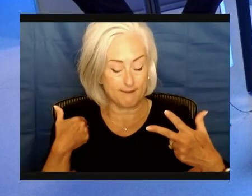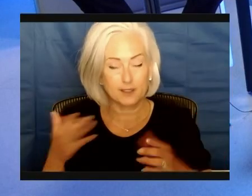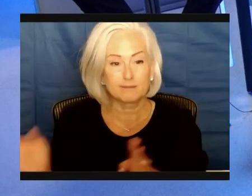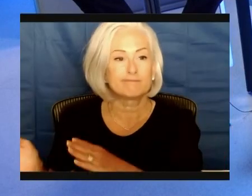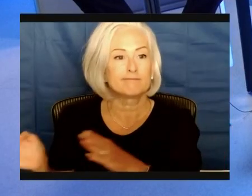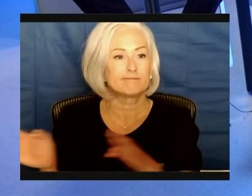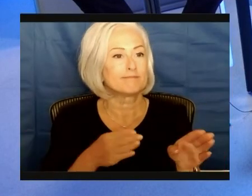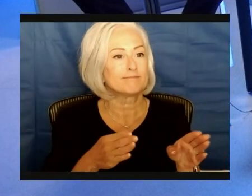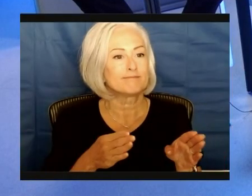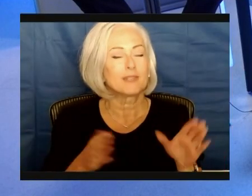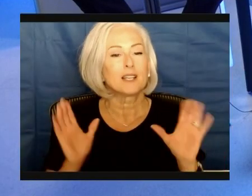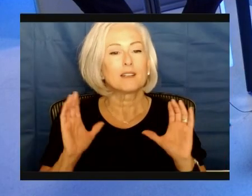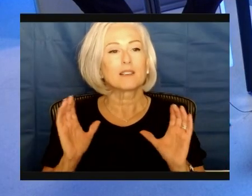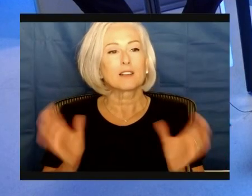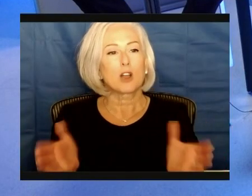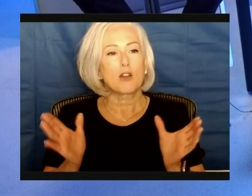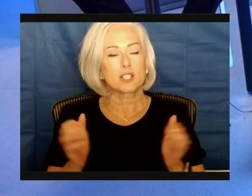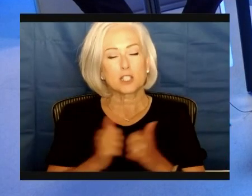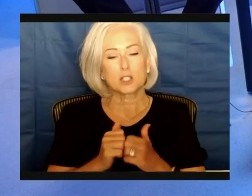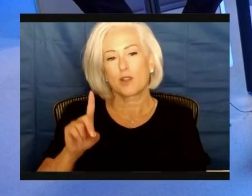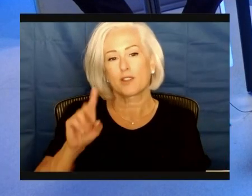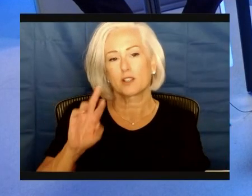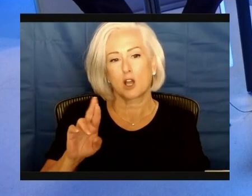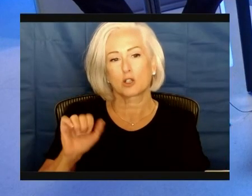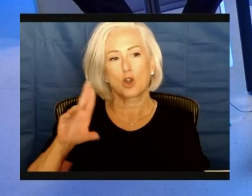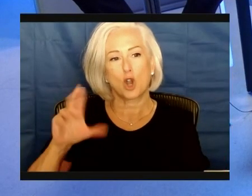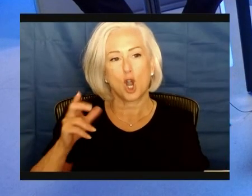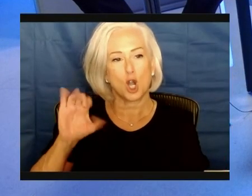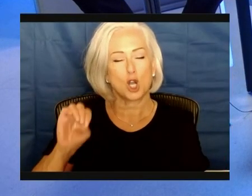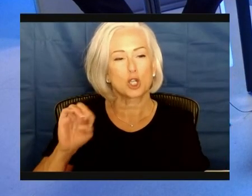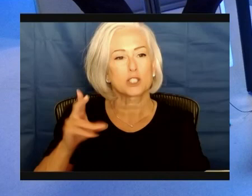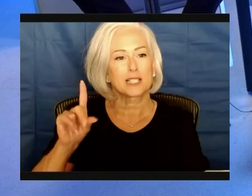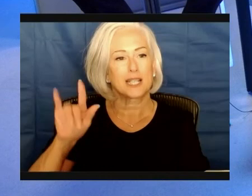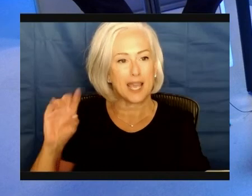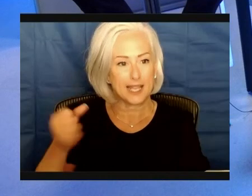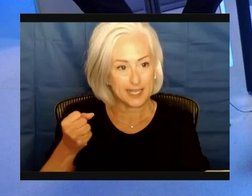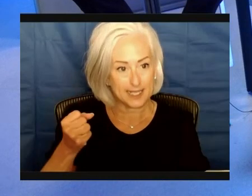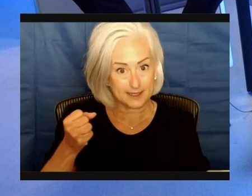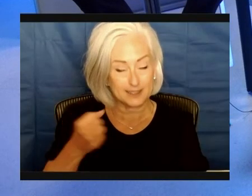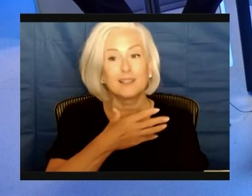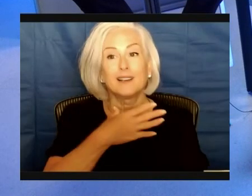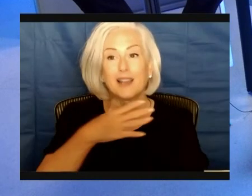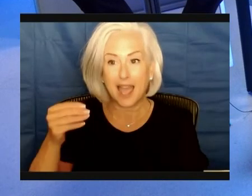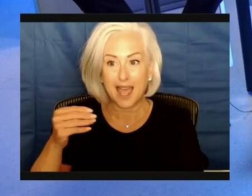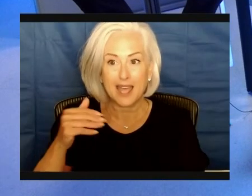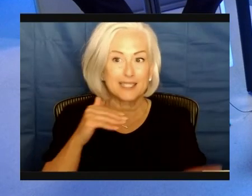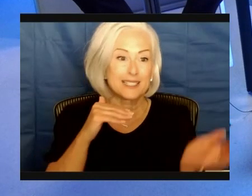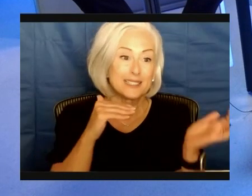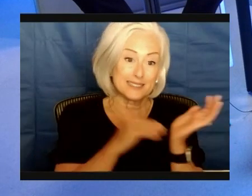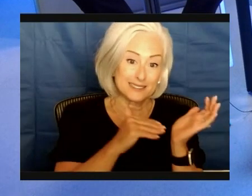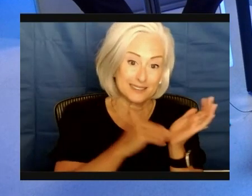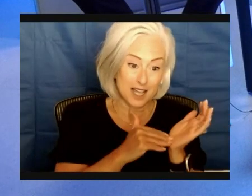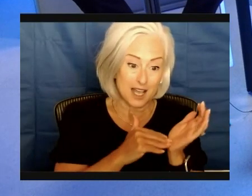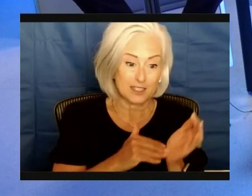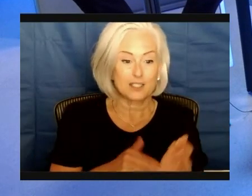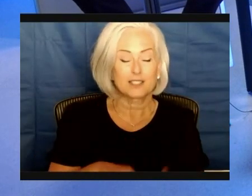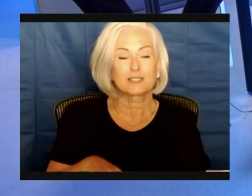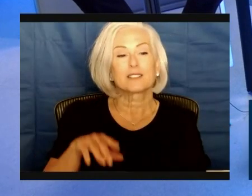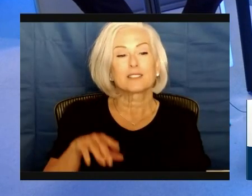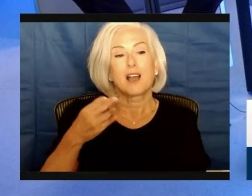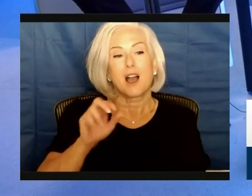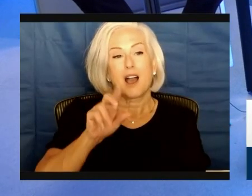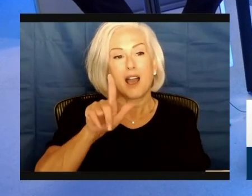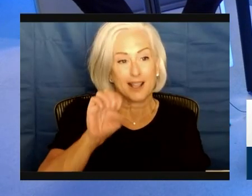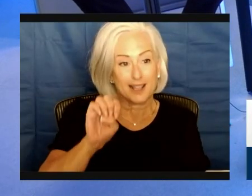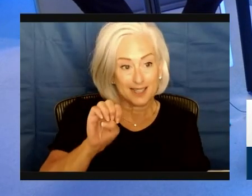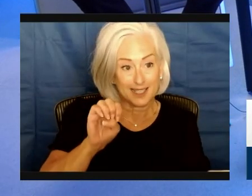Archie Heddings, an orthopedic surgeon here at the health system, plus doctors, I'm going to say this right, here we go, Abi Haile,